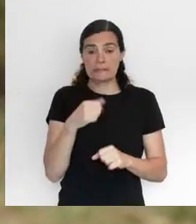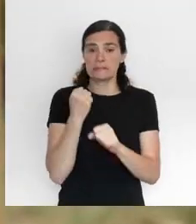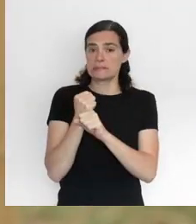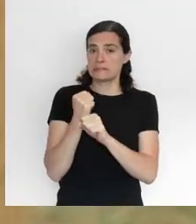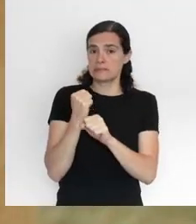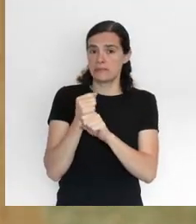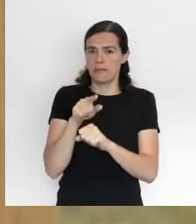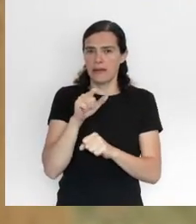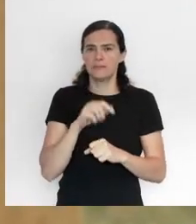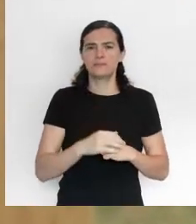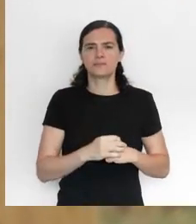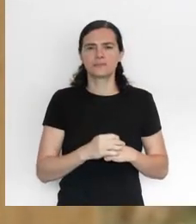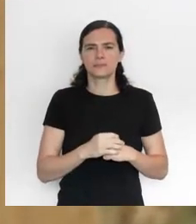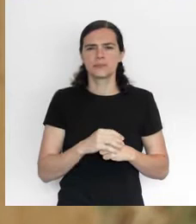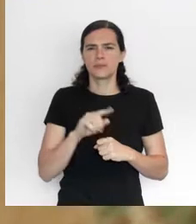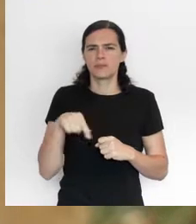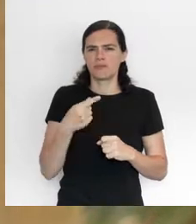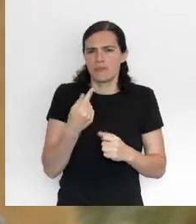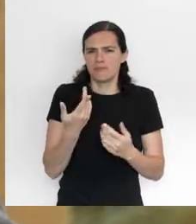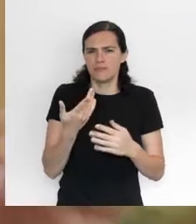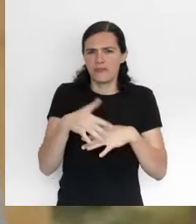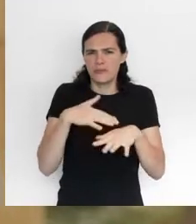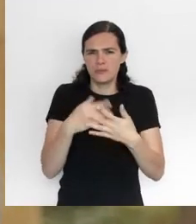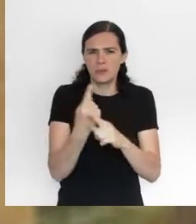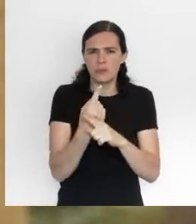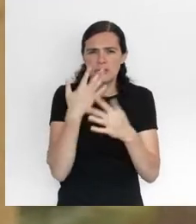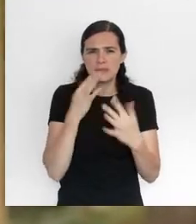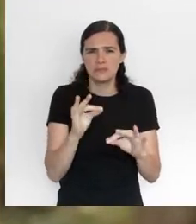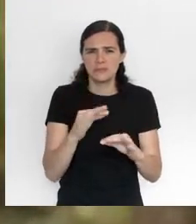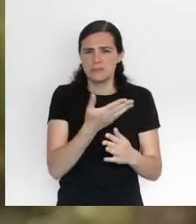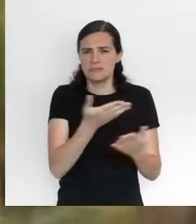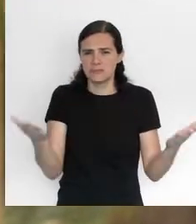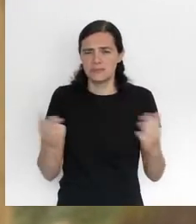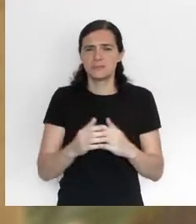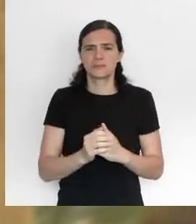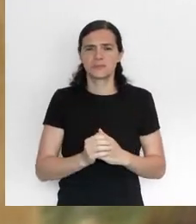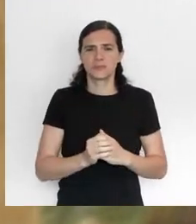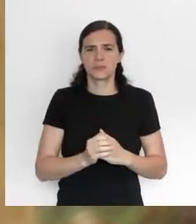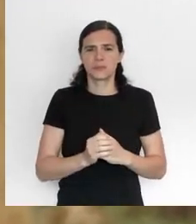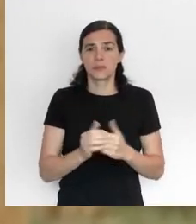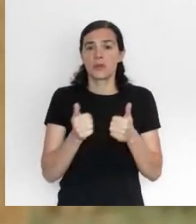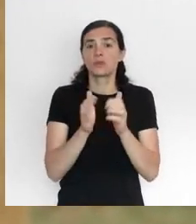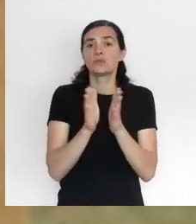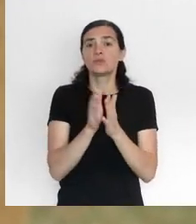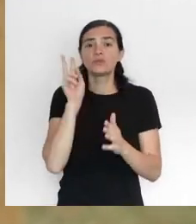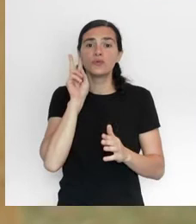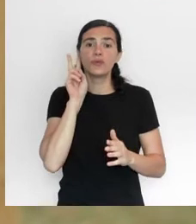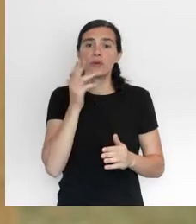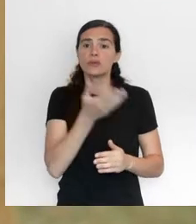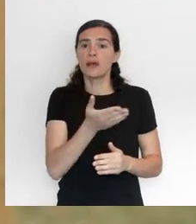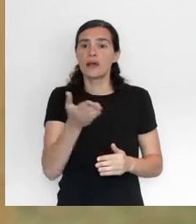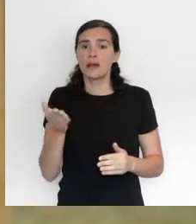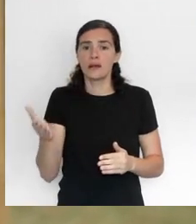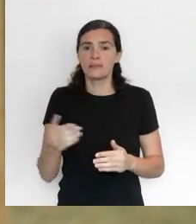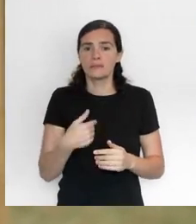work bring into this very simple gesture all these